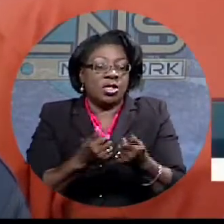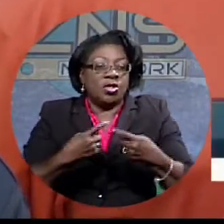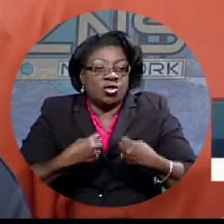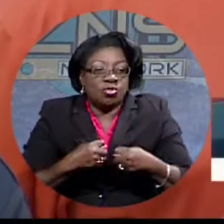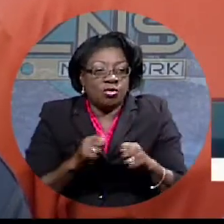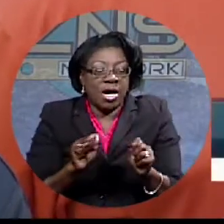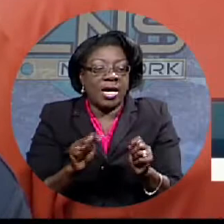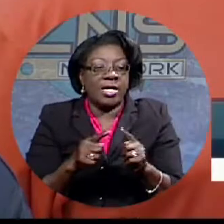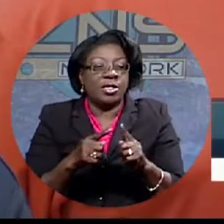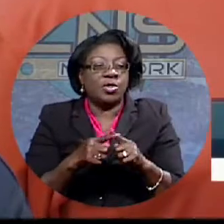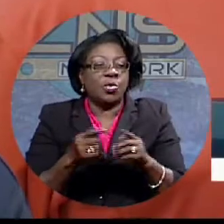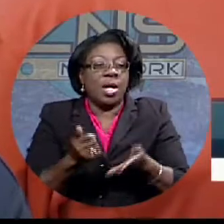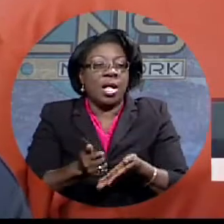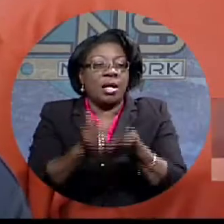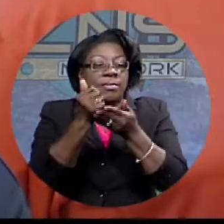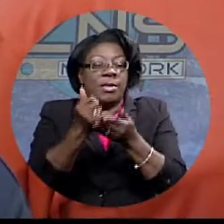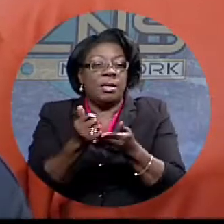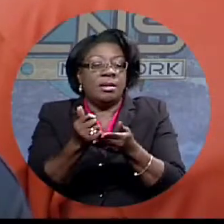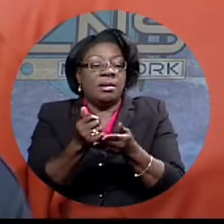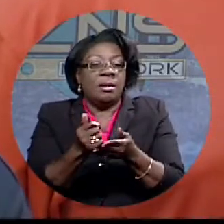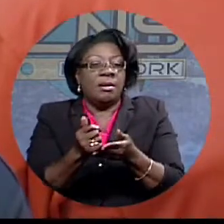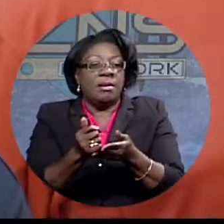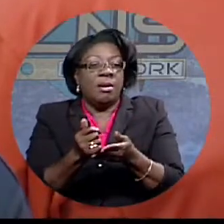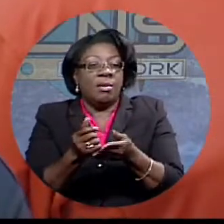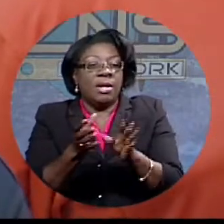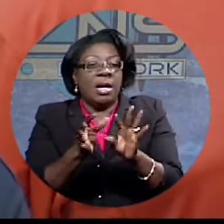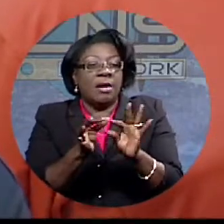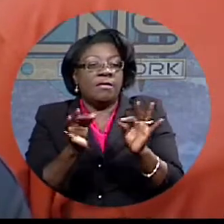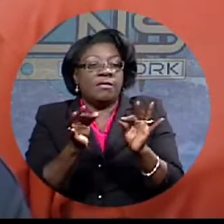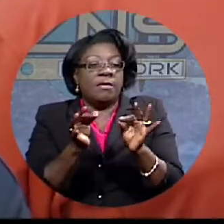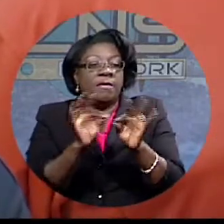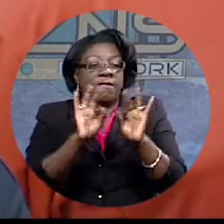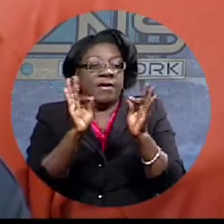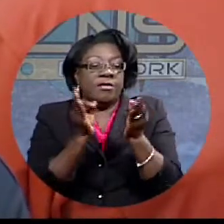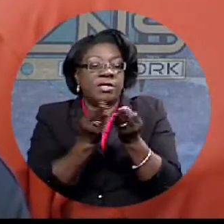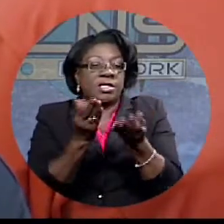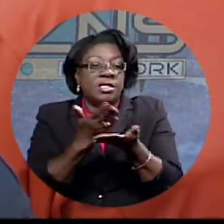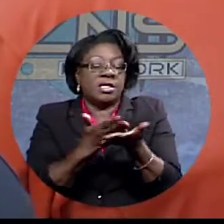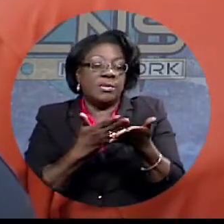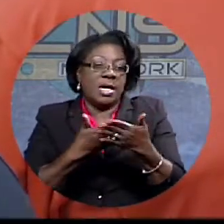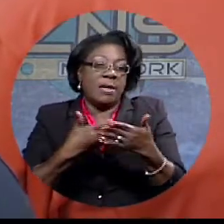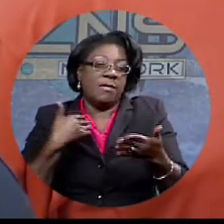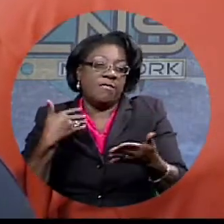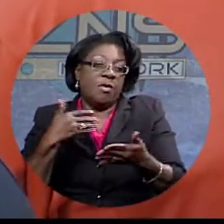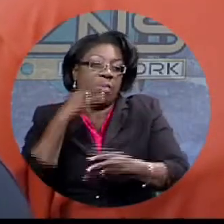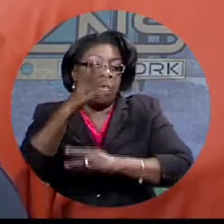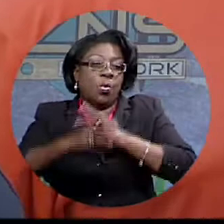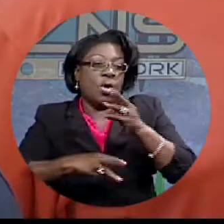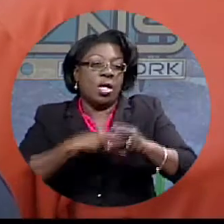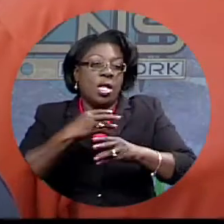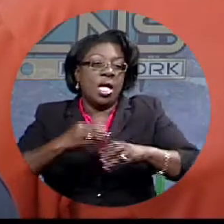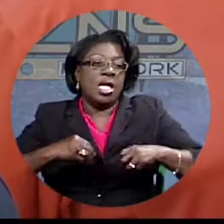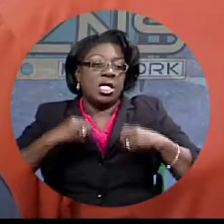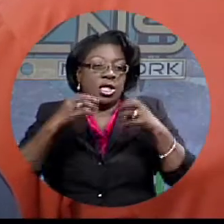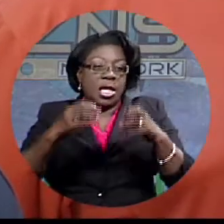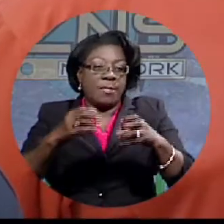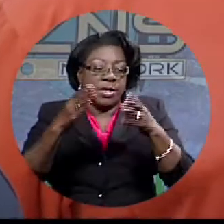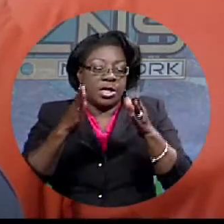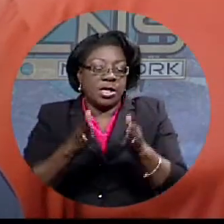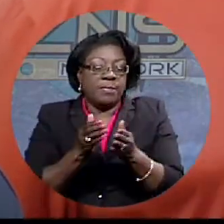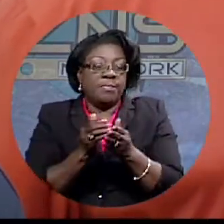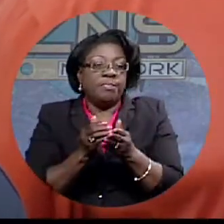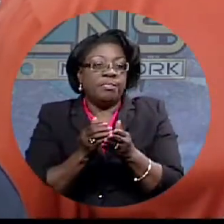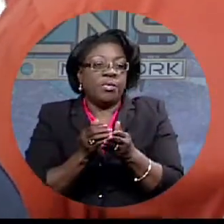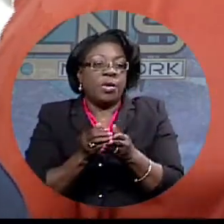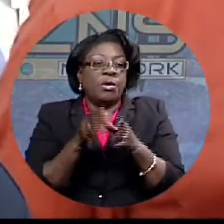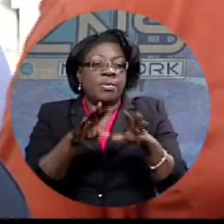and provide intervention on behalf of the Federation from sometime before the World Championships. All right, we seem to have